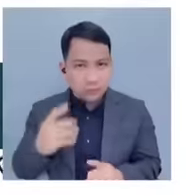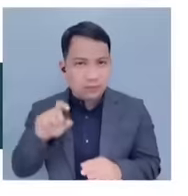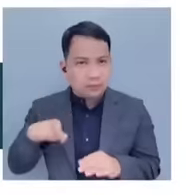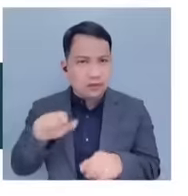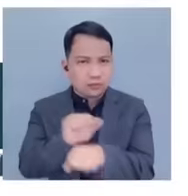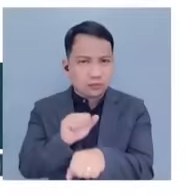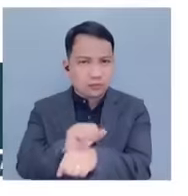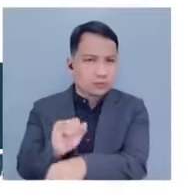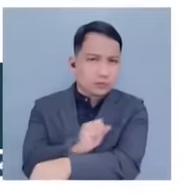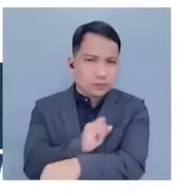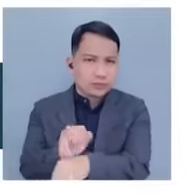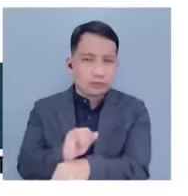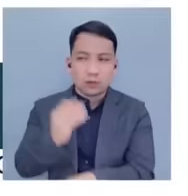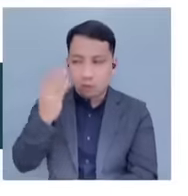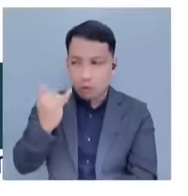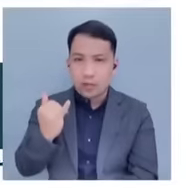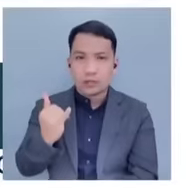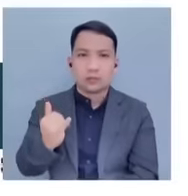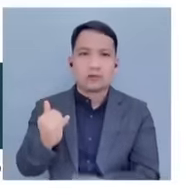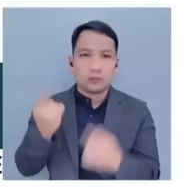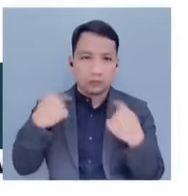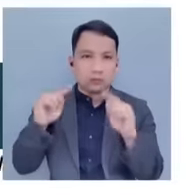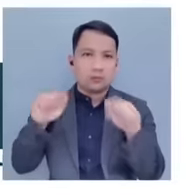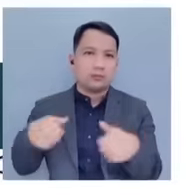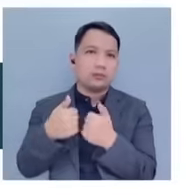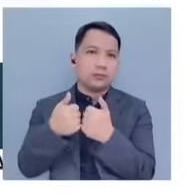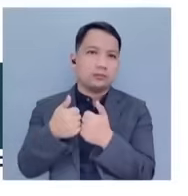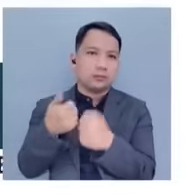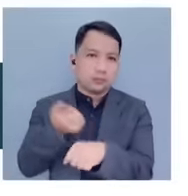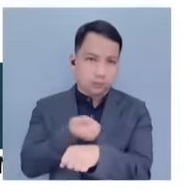overcome our challenges. But